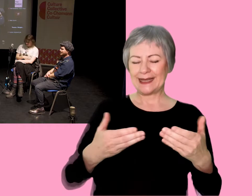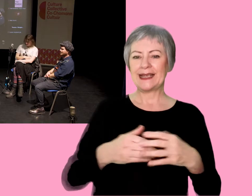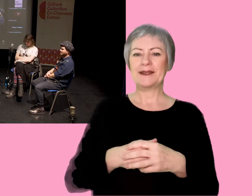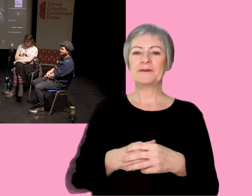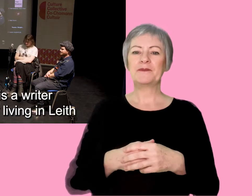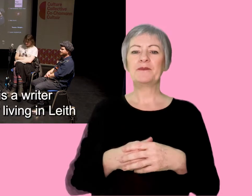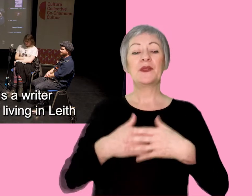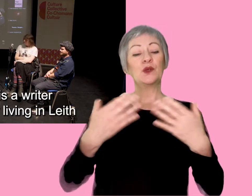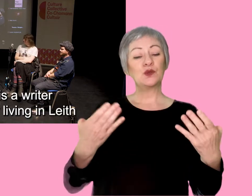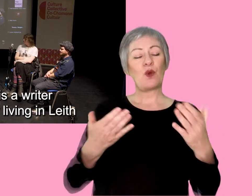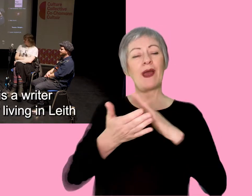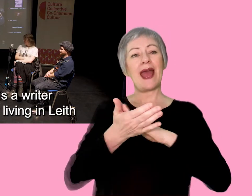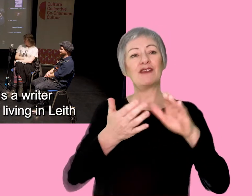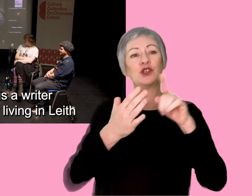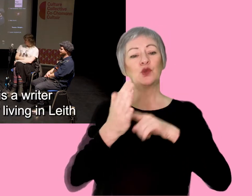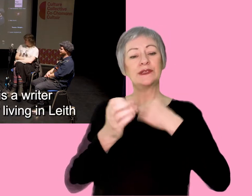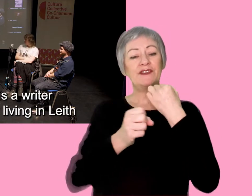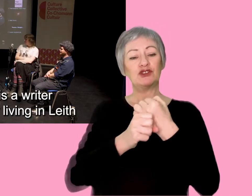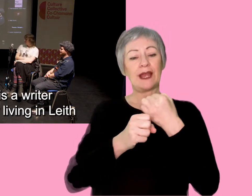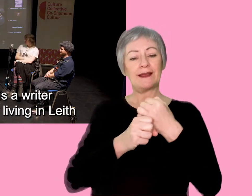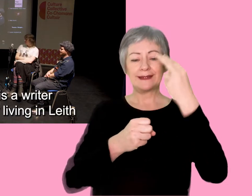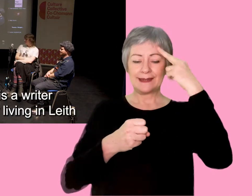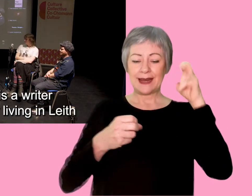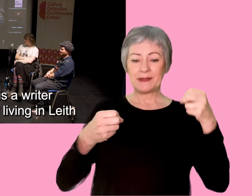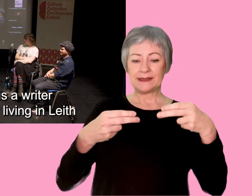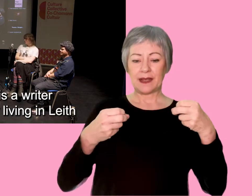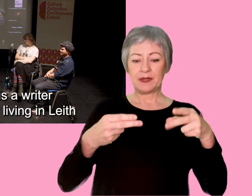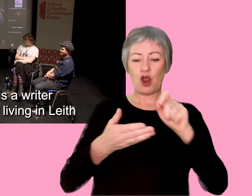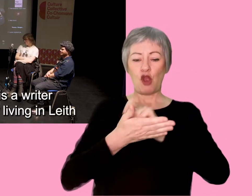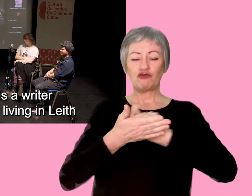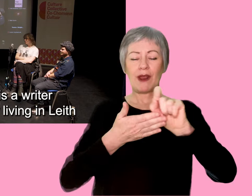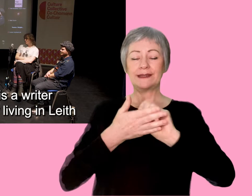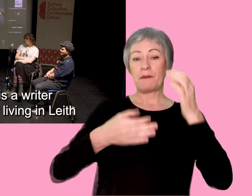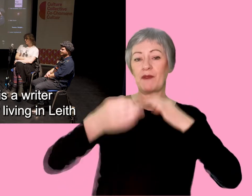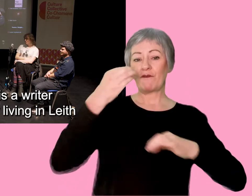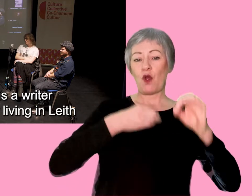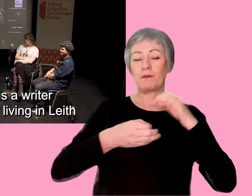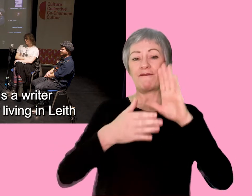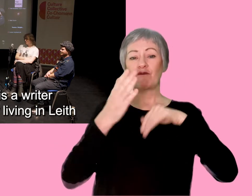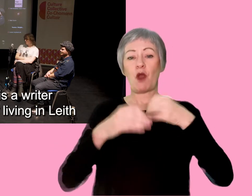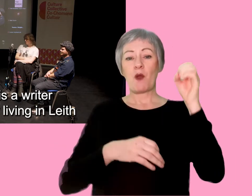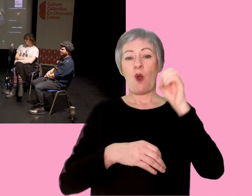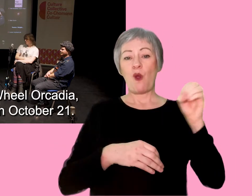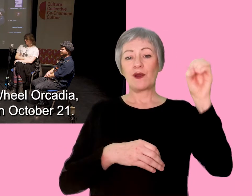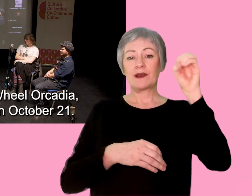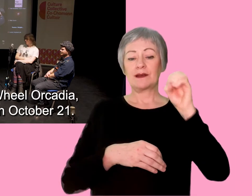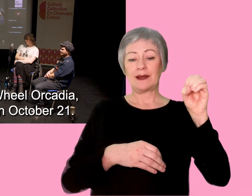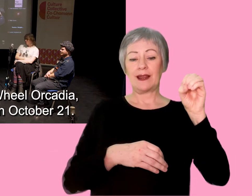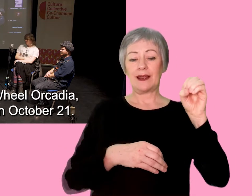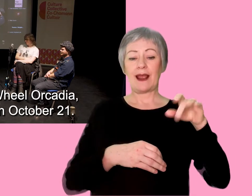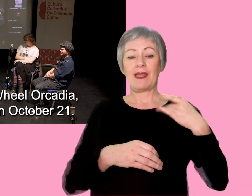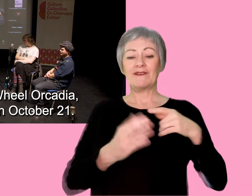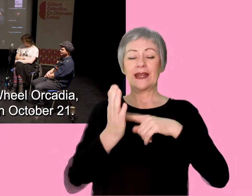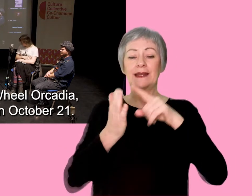So Harry Josephine Giles is a writer and performer from Orkney living in Leith, and their